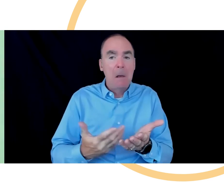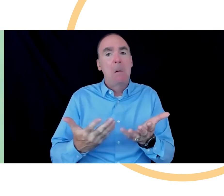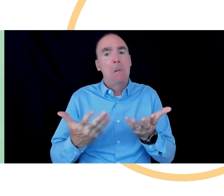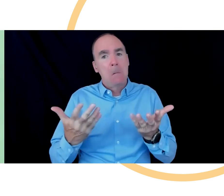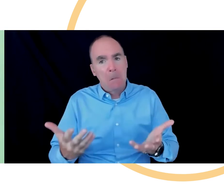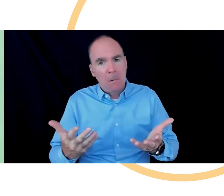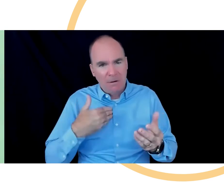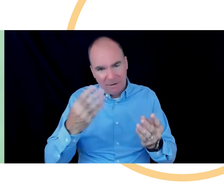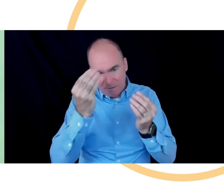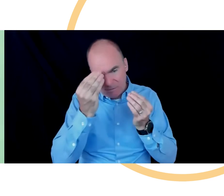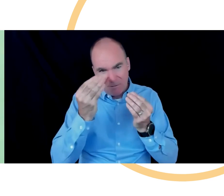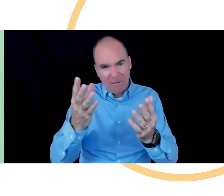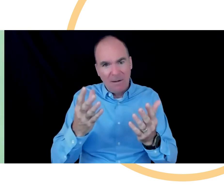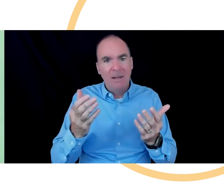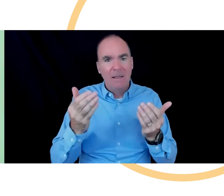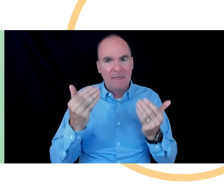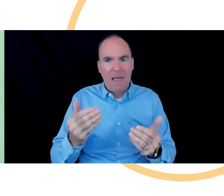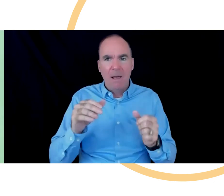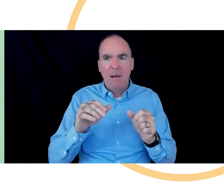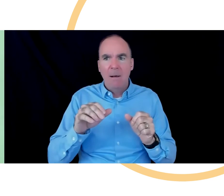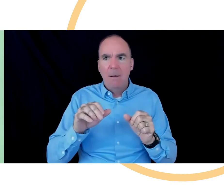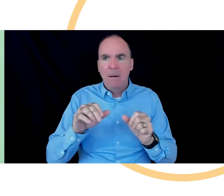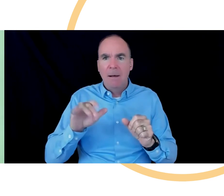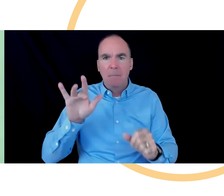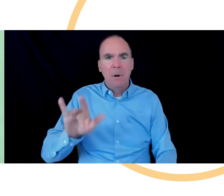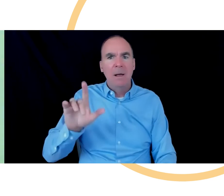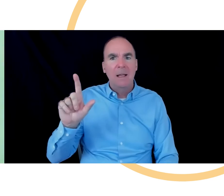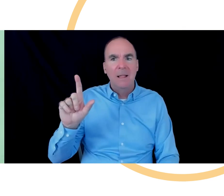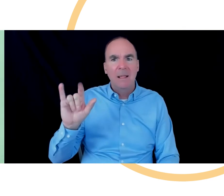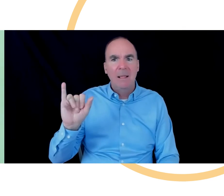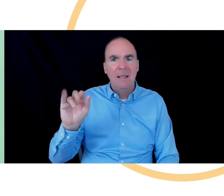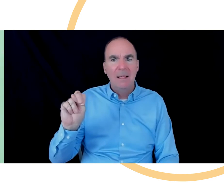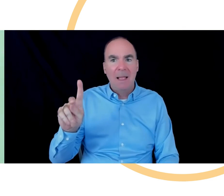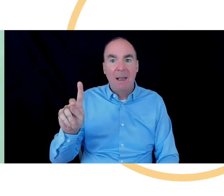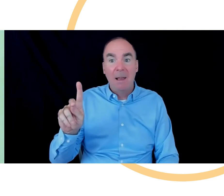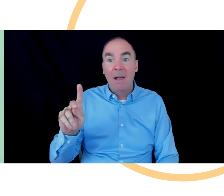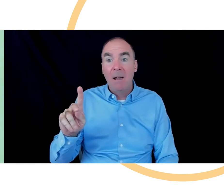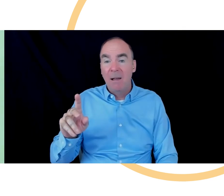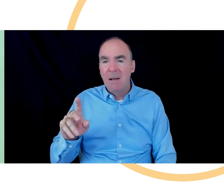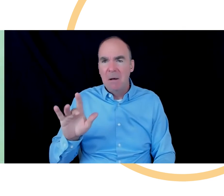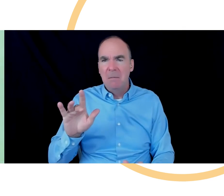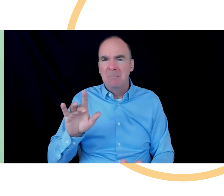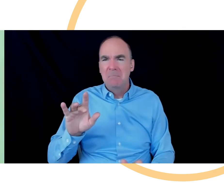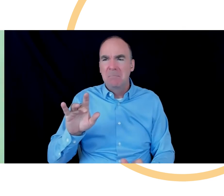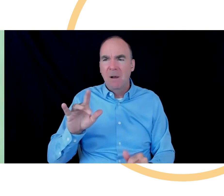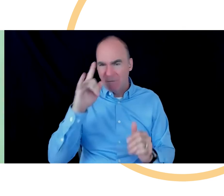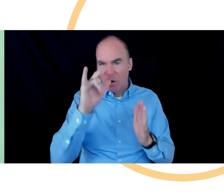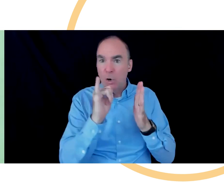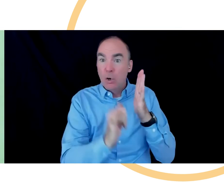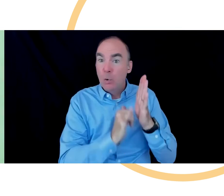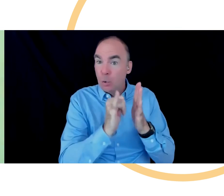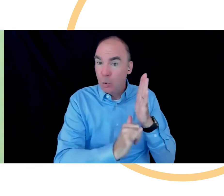know that we have posted links for the discussion groups on the Youth Lead